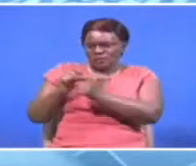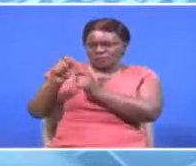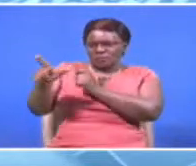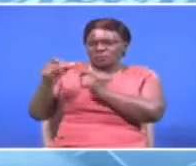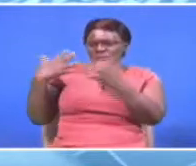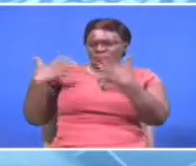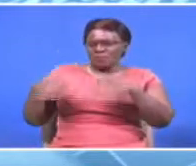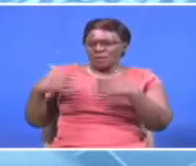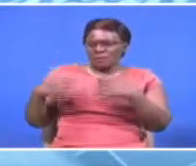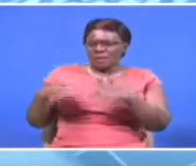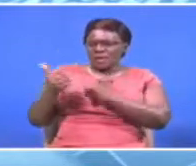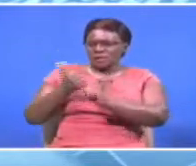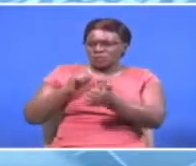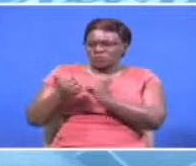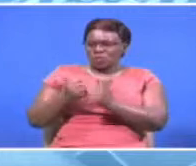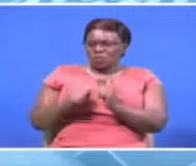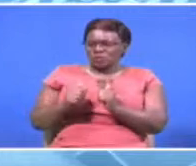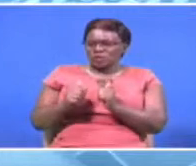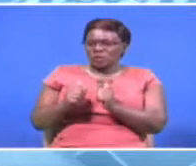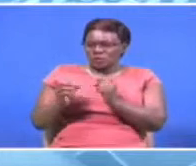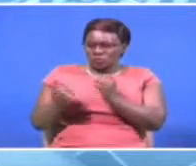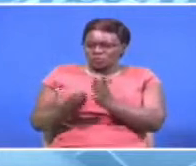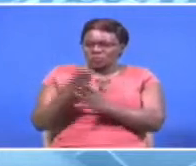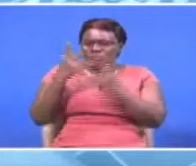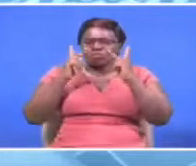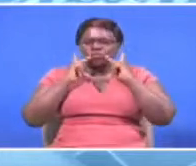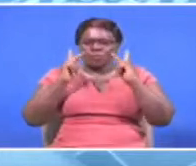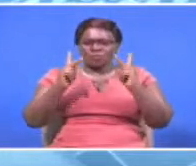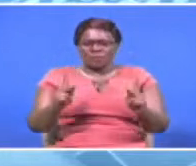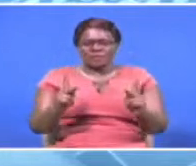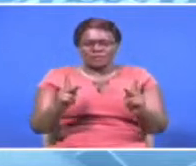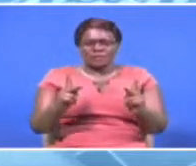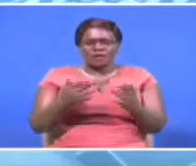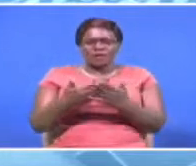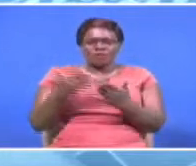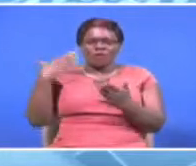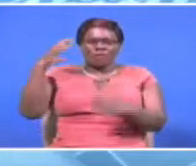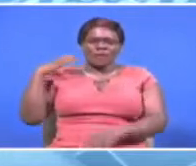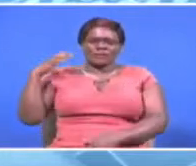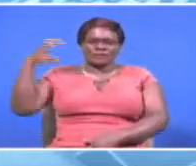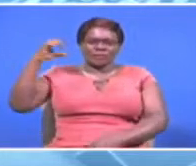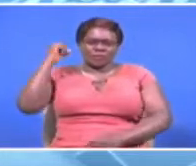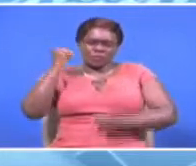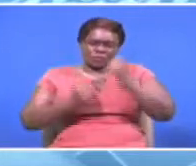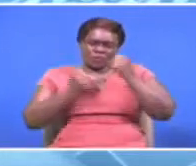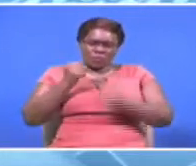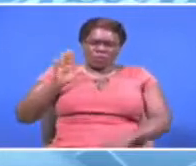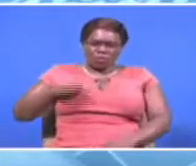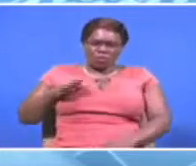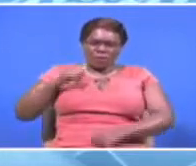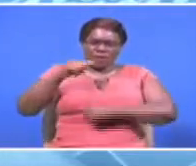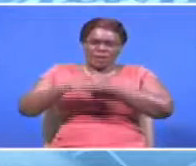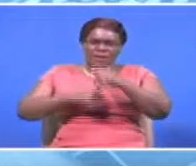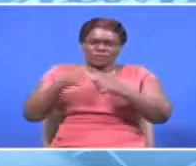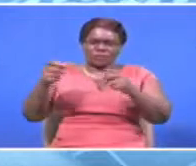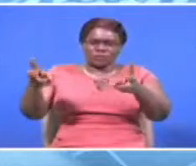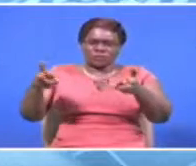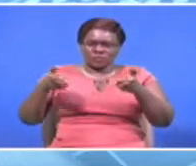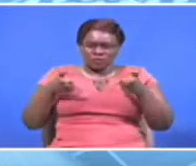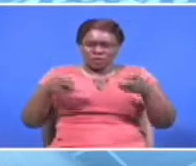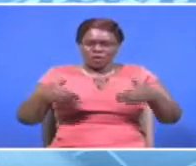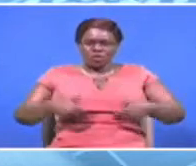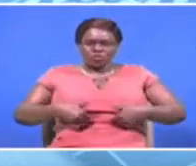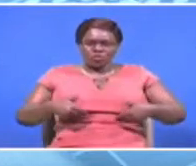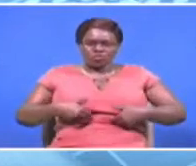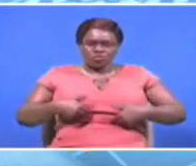as a sporting activity used to create peace. Former marathoner Irene Limika says the activity has attracted youth